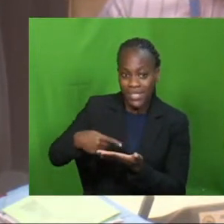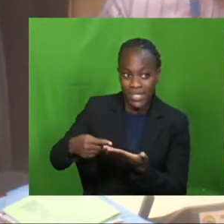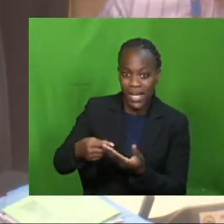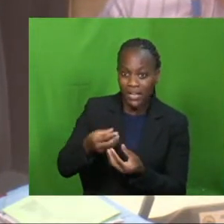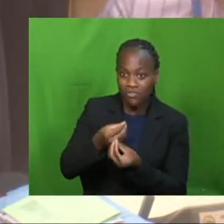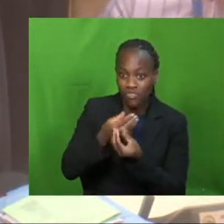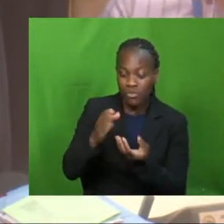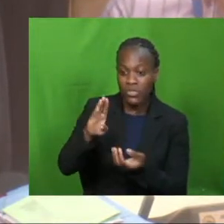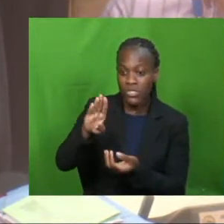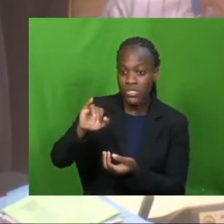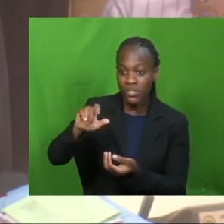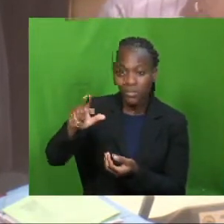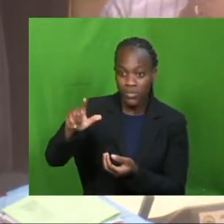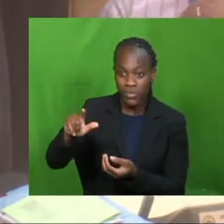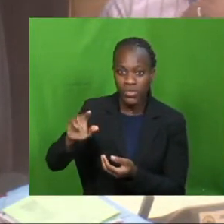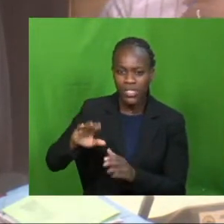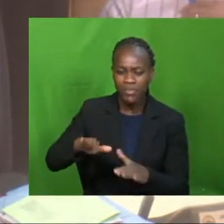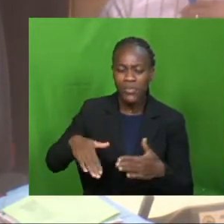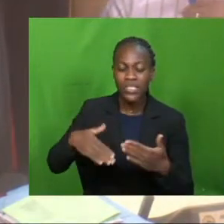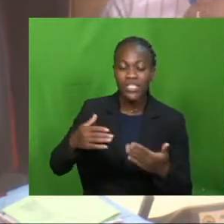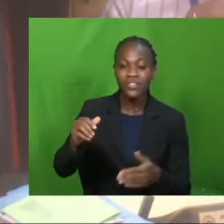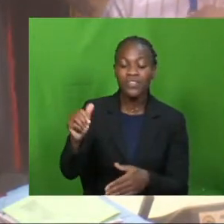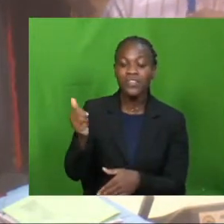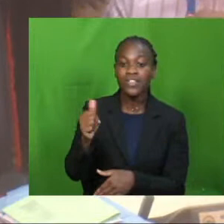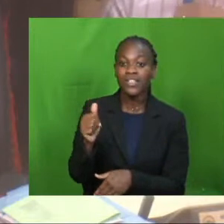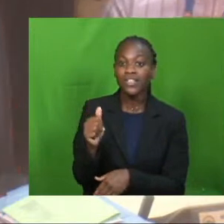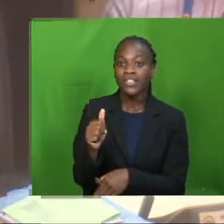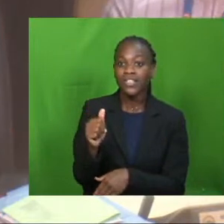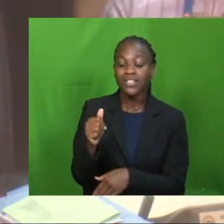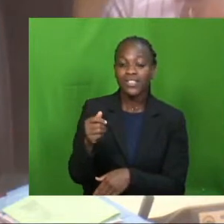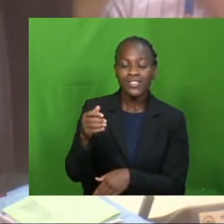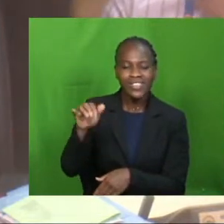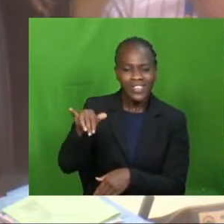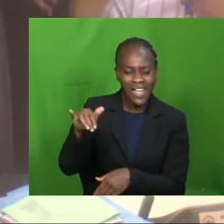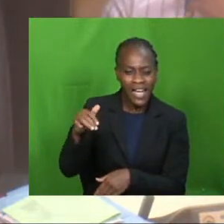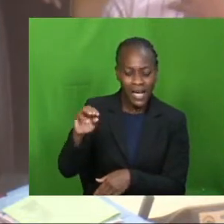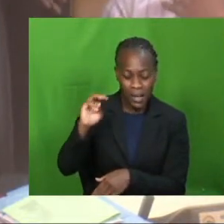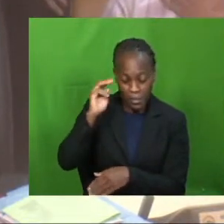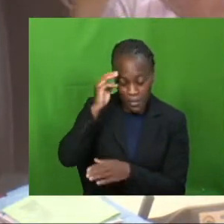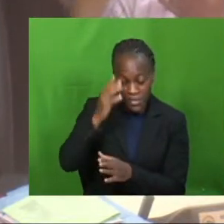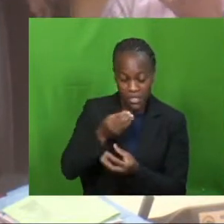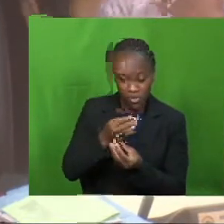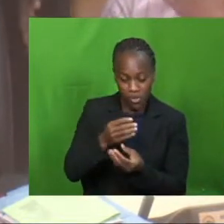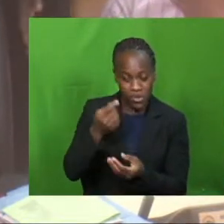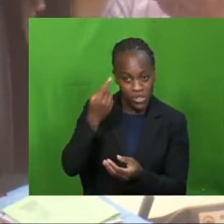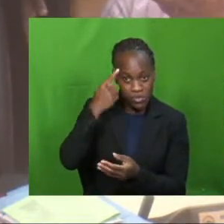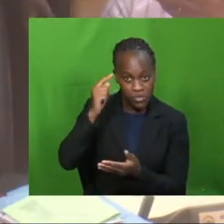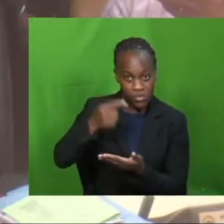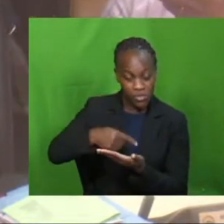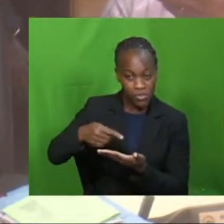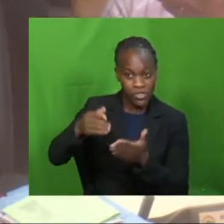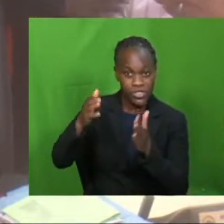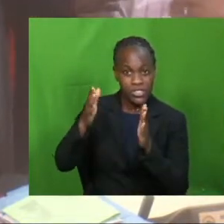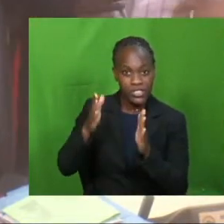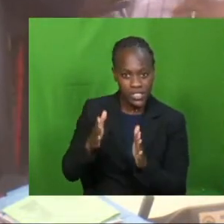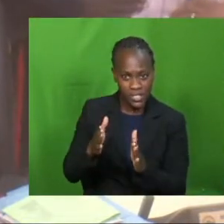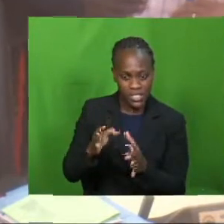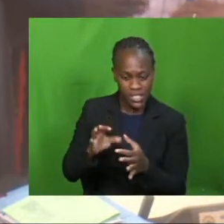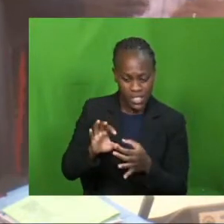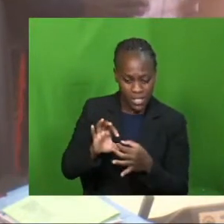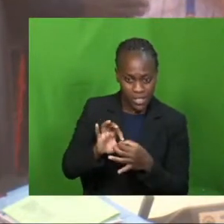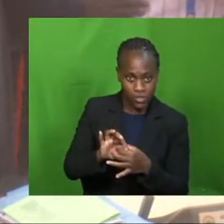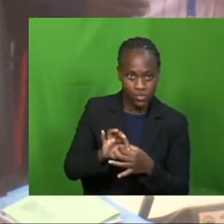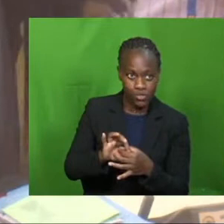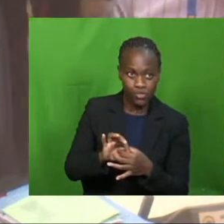which I forwarded to then Minister for Information for his signature for us to jointly get